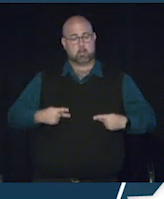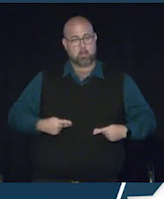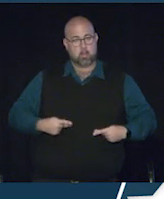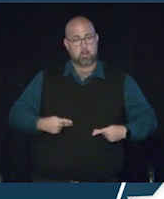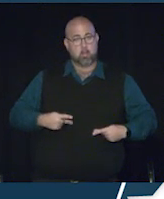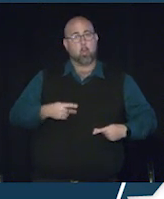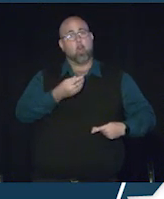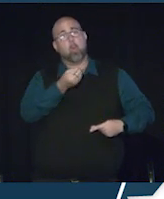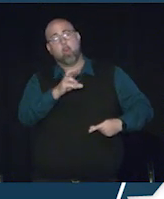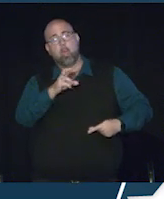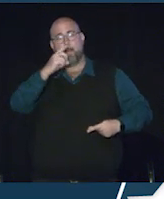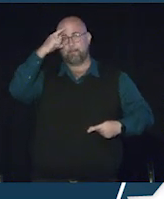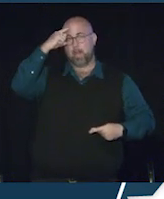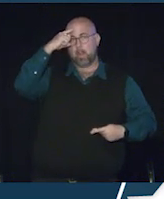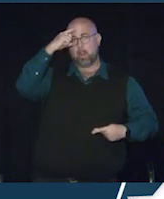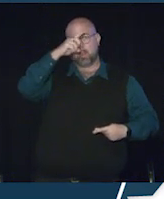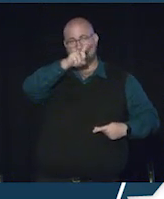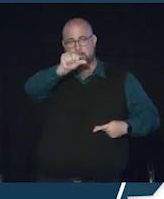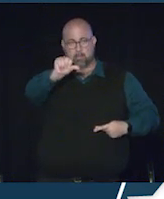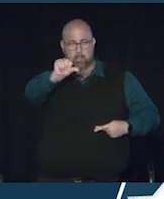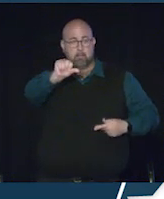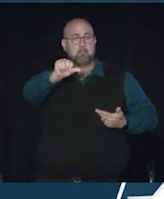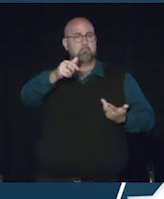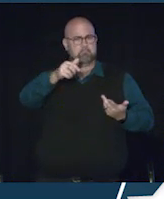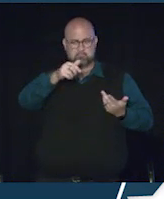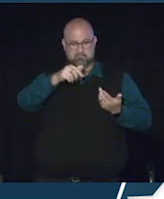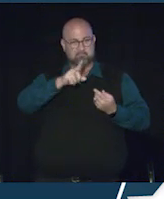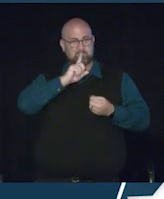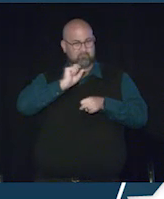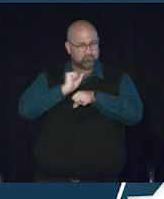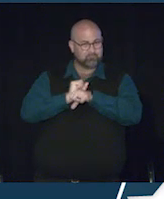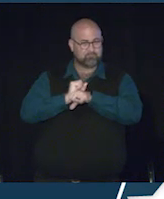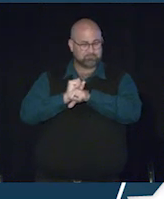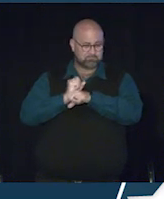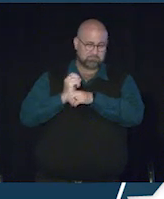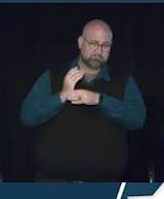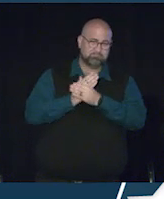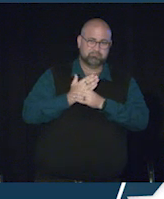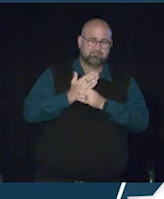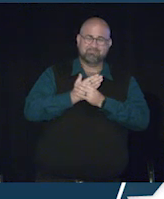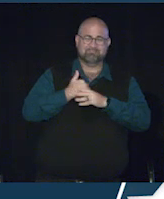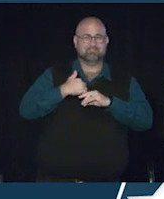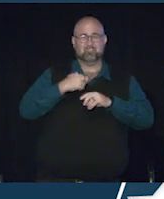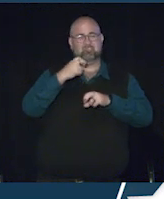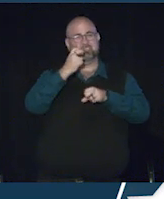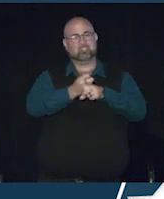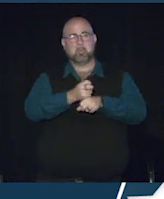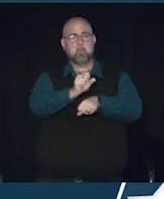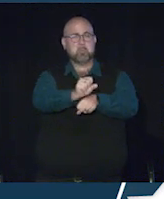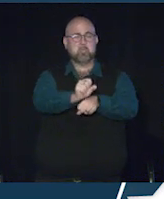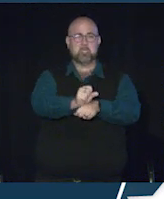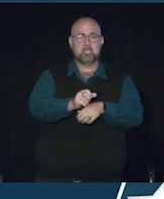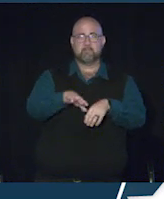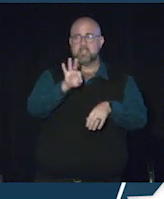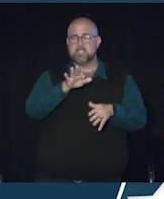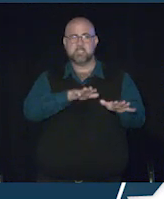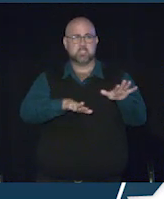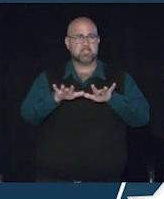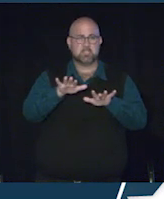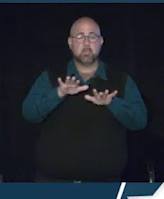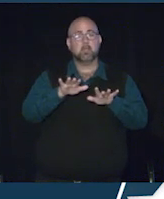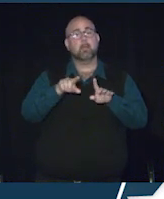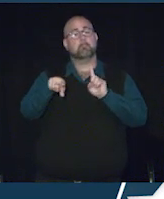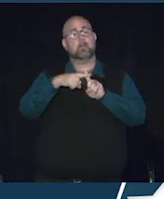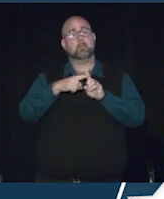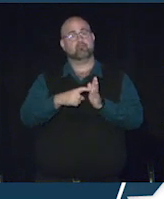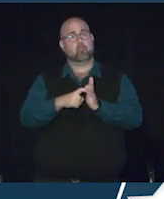and/or mental disability that significantly interferes with their ability to work, and they must require VR